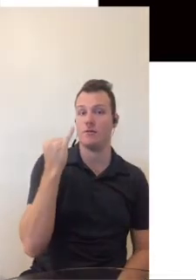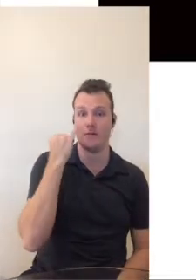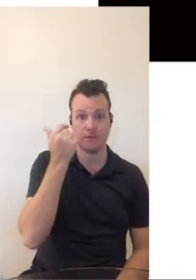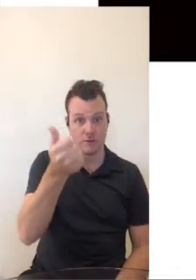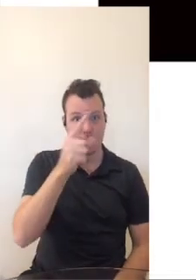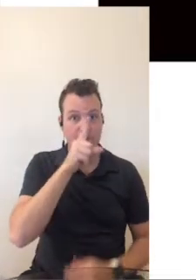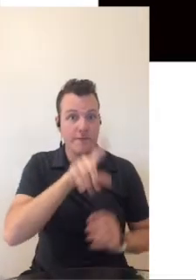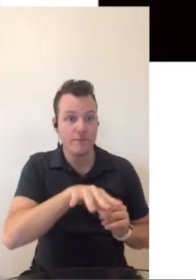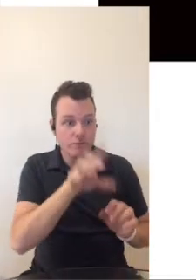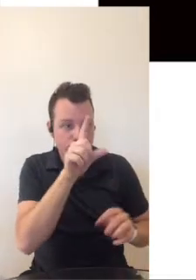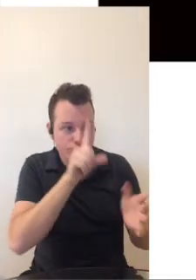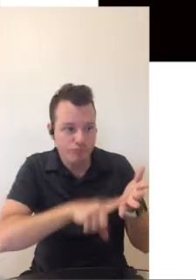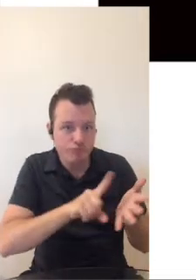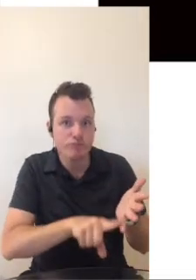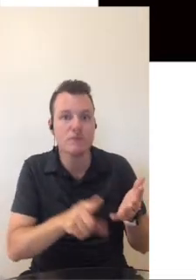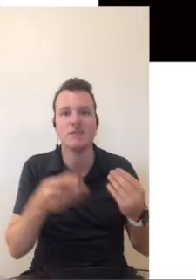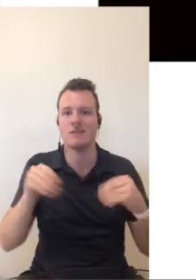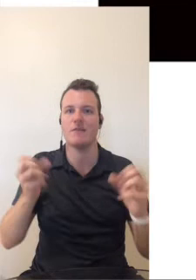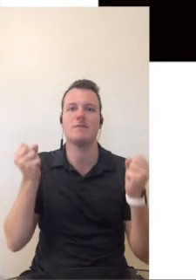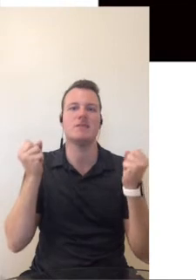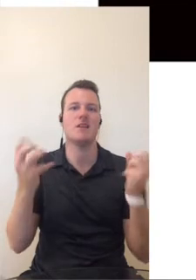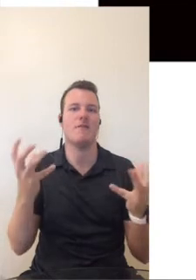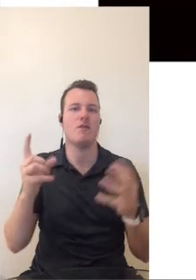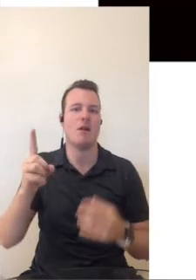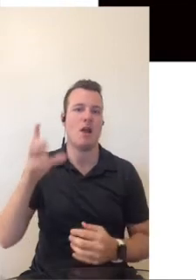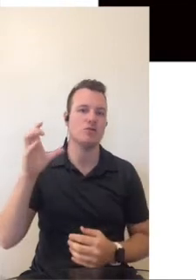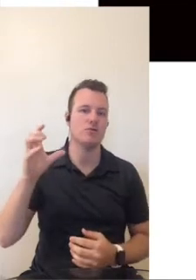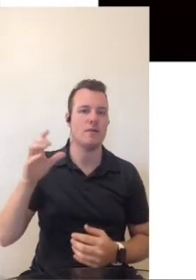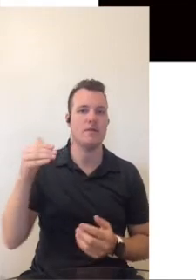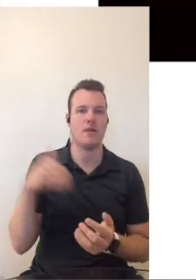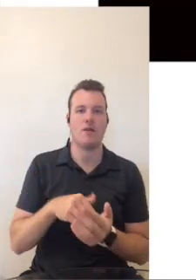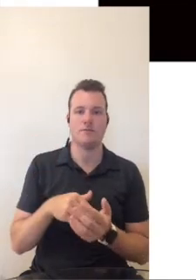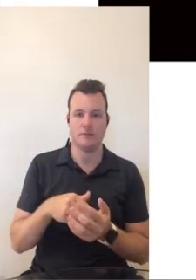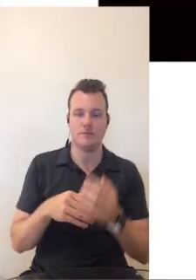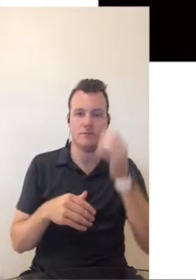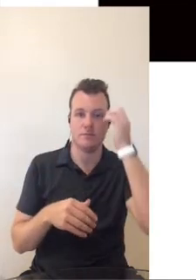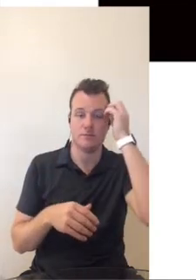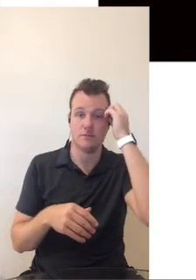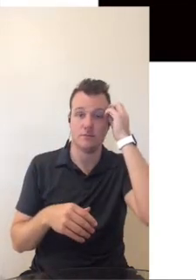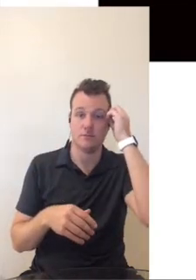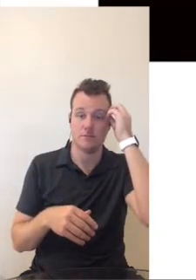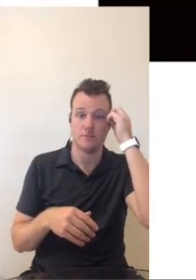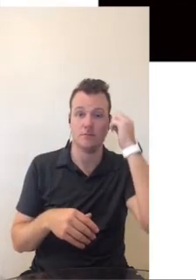data, they sold several hundred thousand Toyota Corollas.